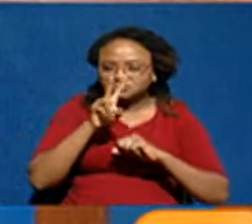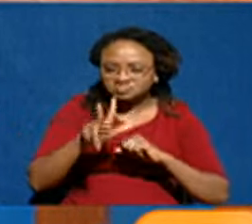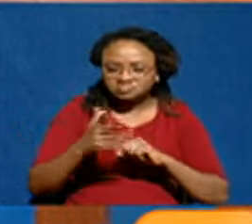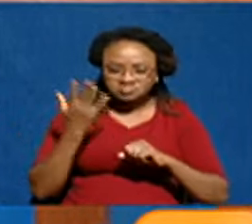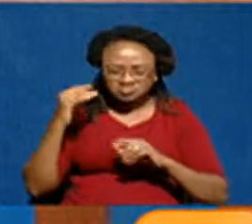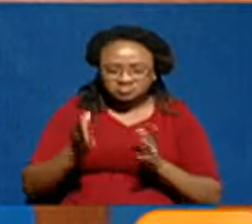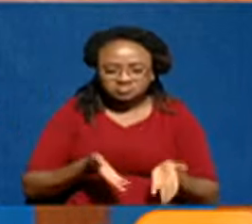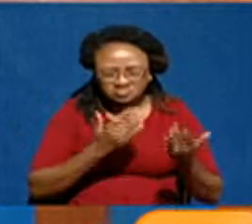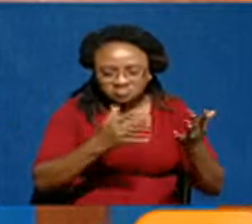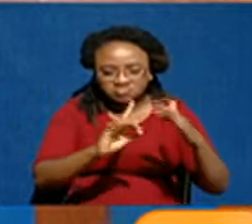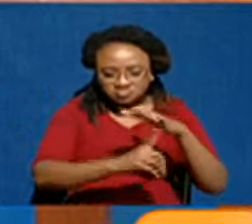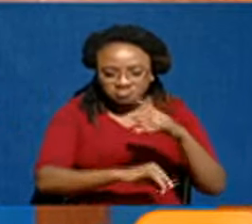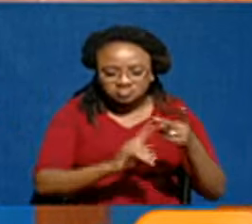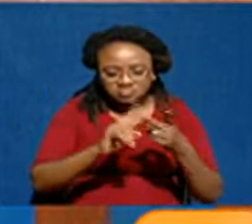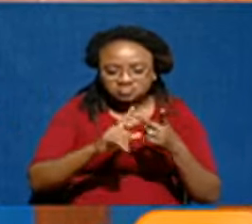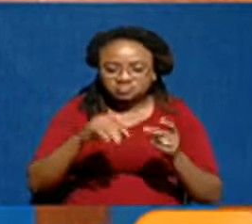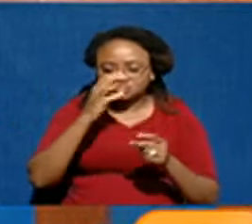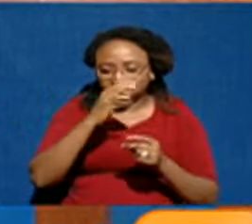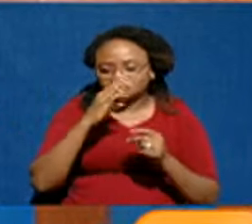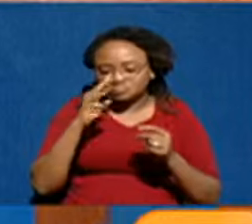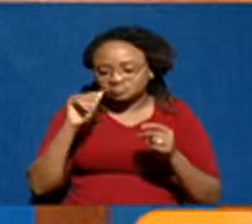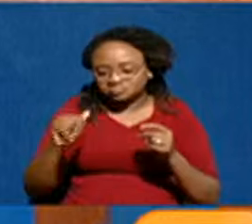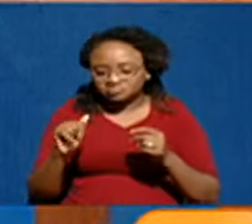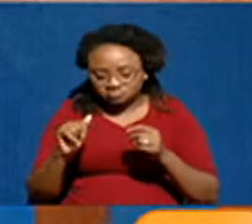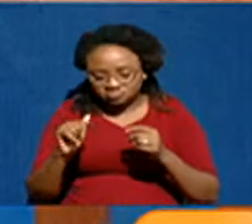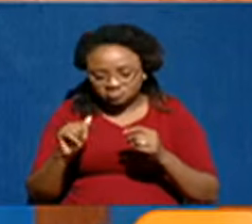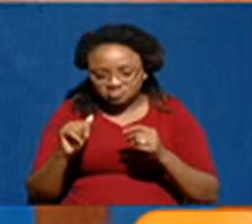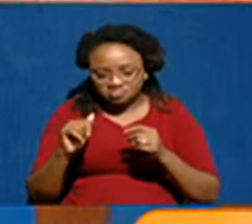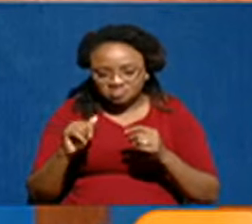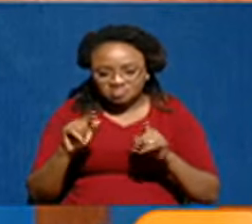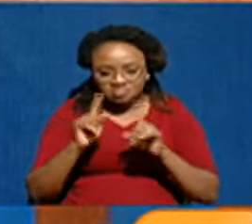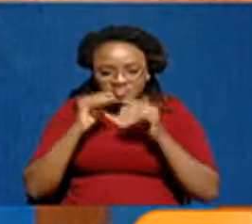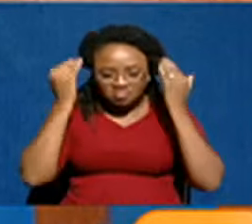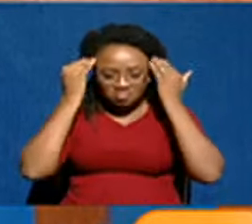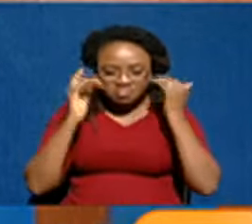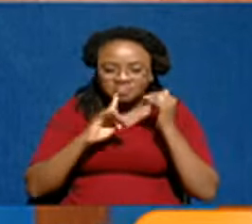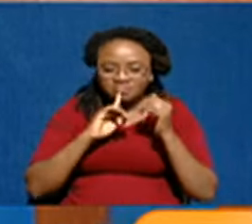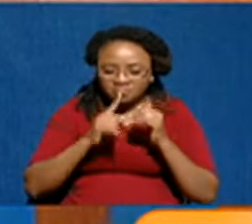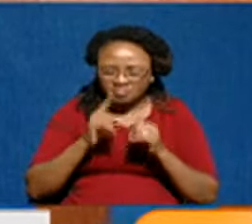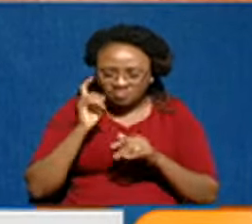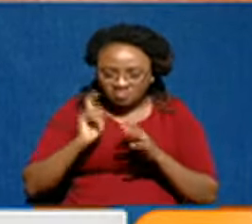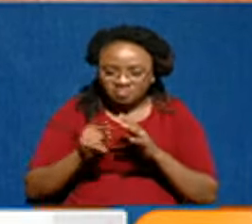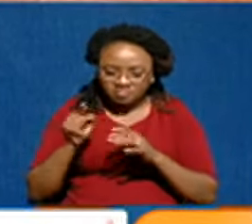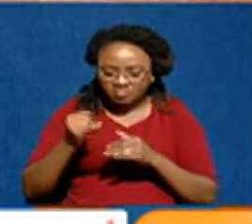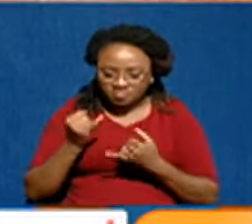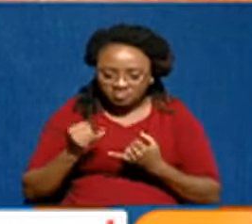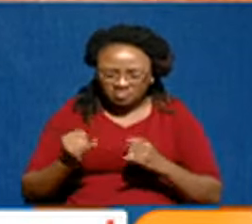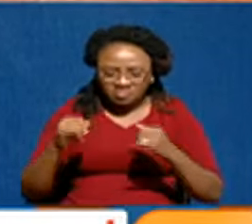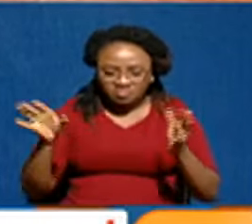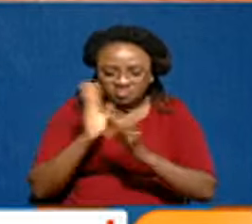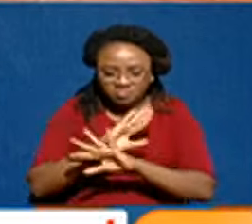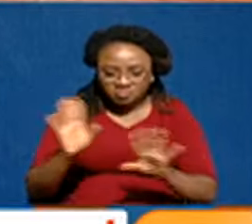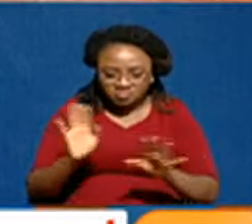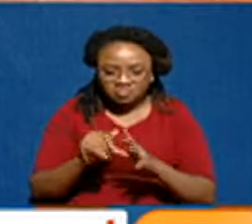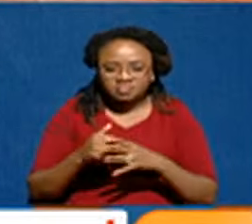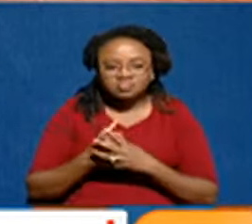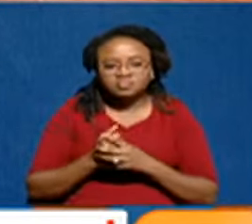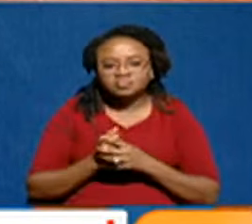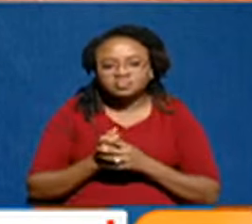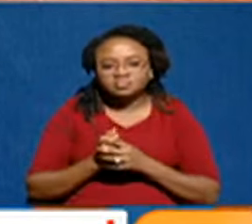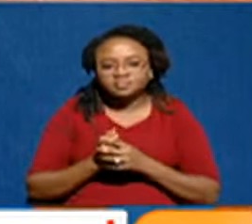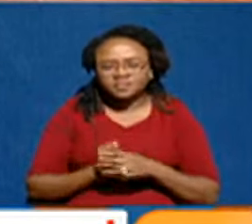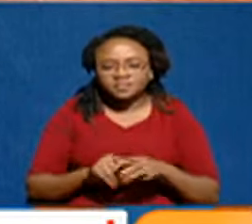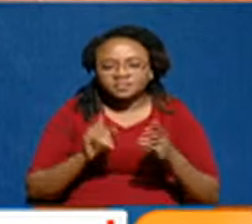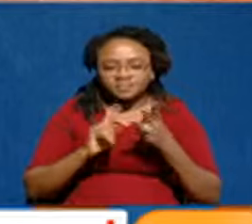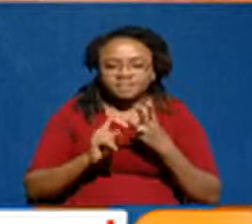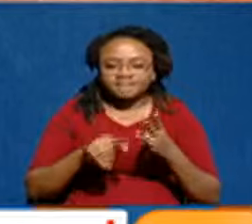2023. We have the collective bargaining agreement, but even the court has directed that we must be able to conclude. We have the